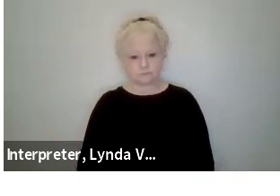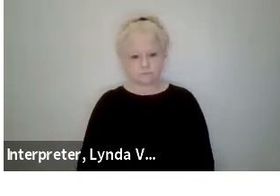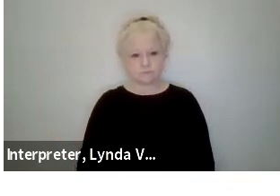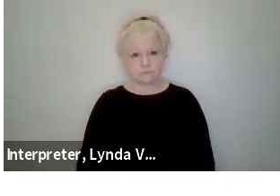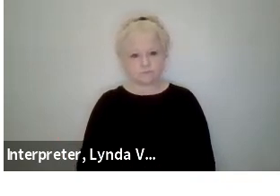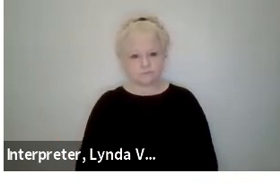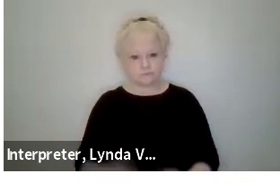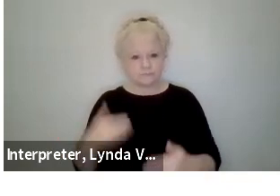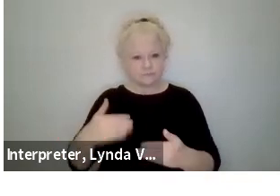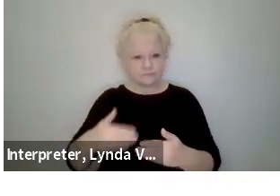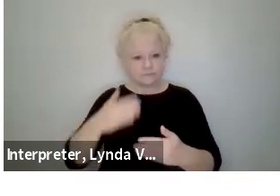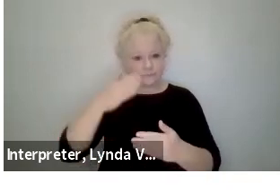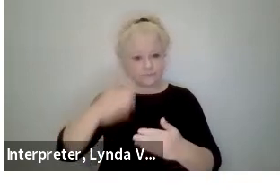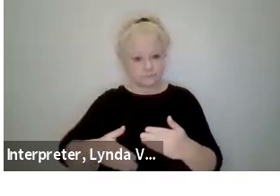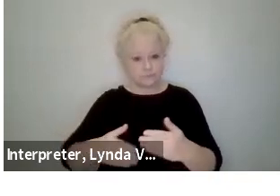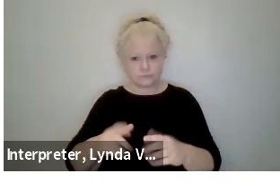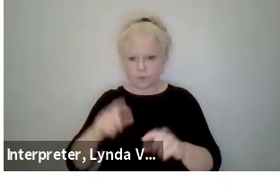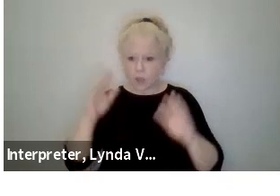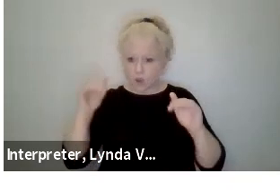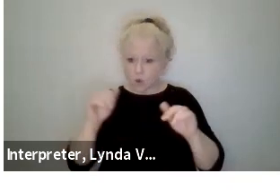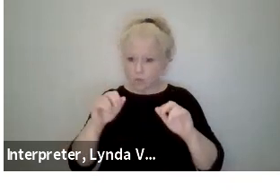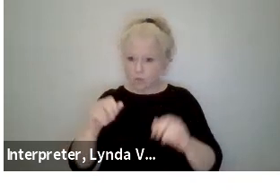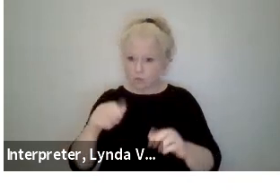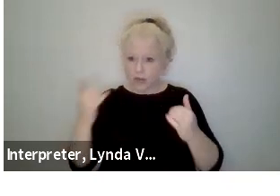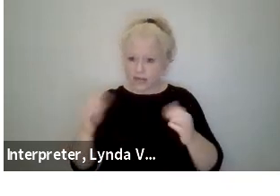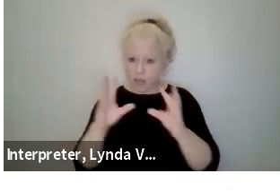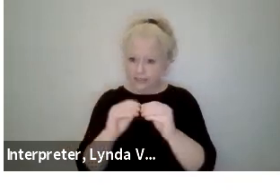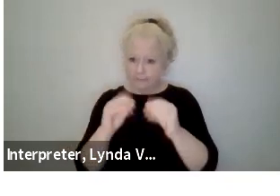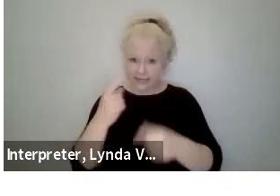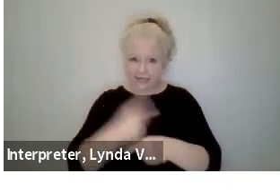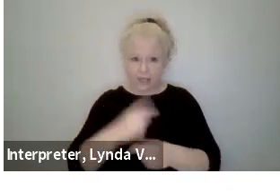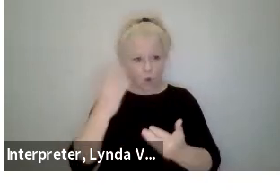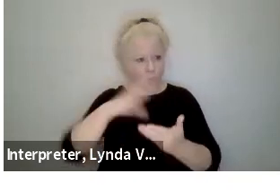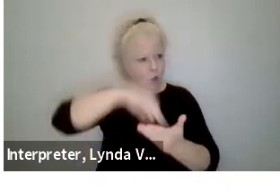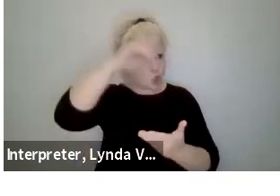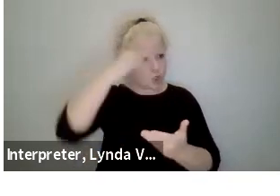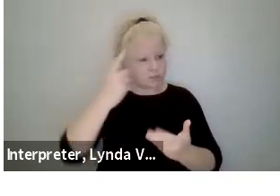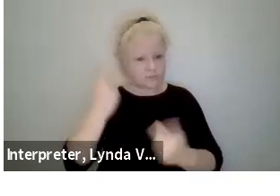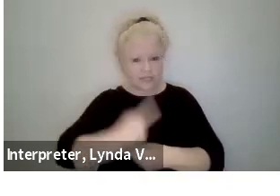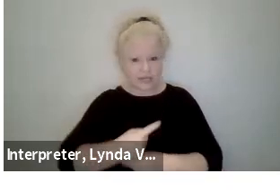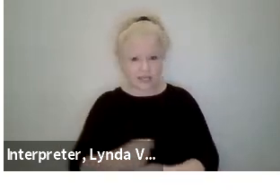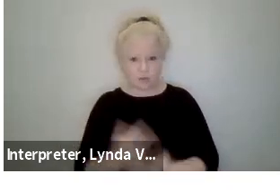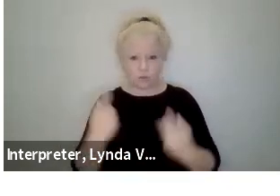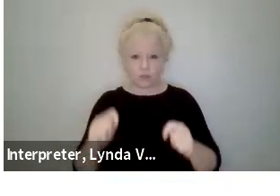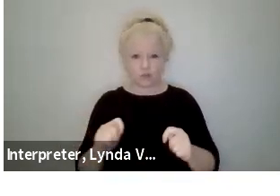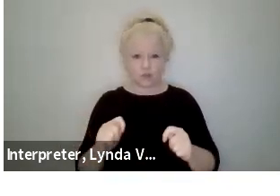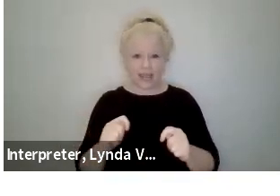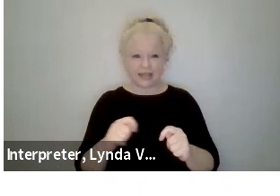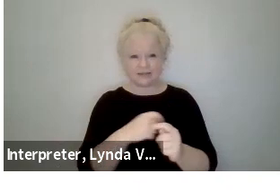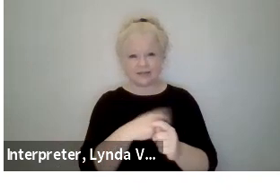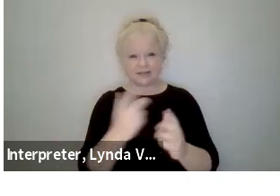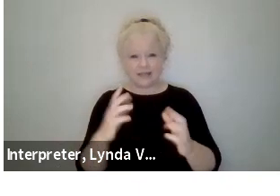here. I hope that those on the call learned something from us today. We definitely tried to gear the second portion of